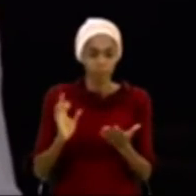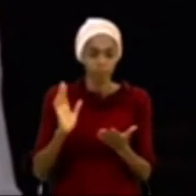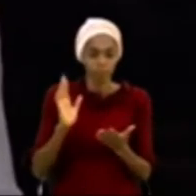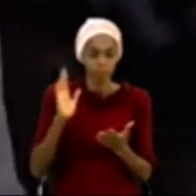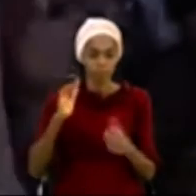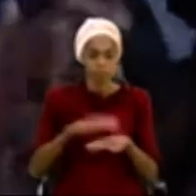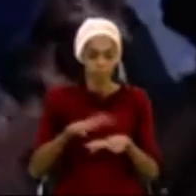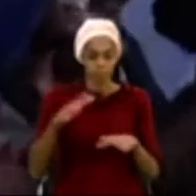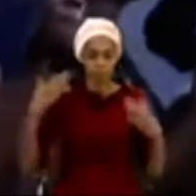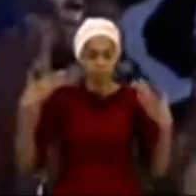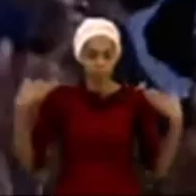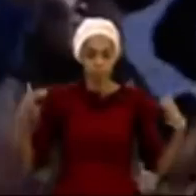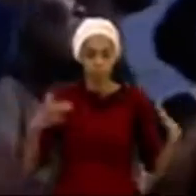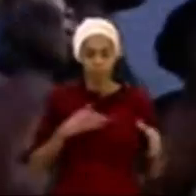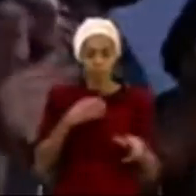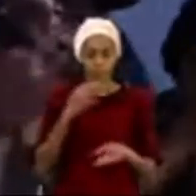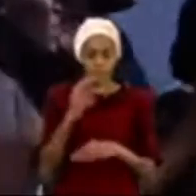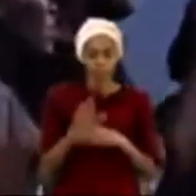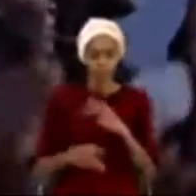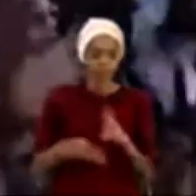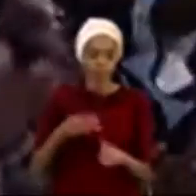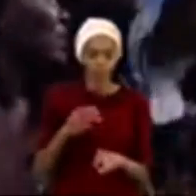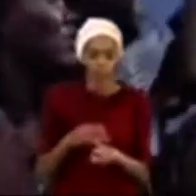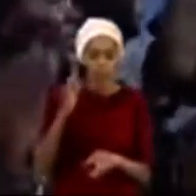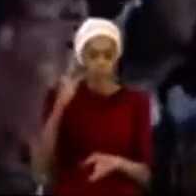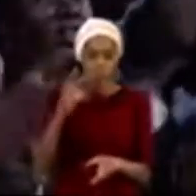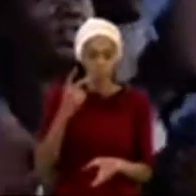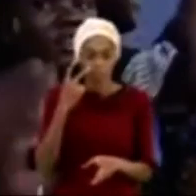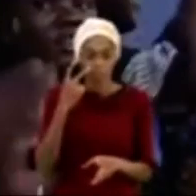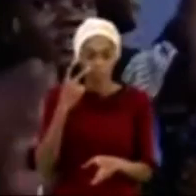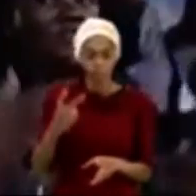that our God